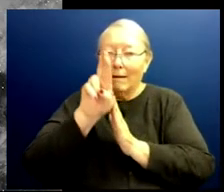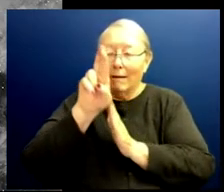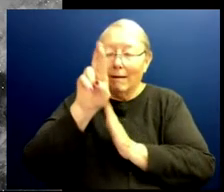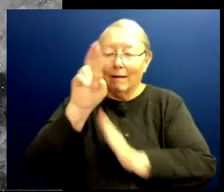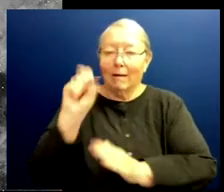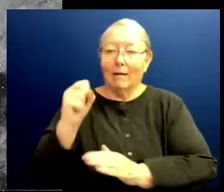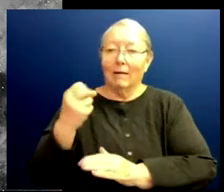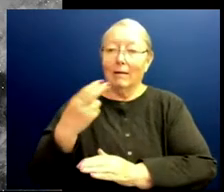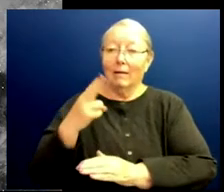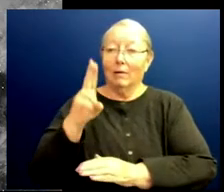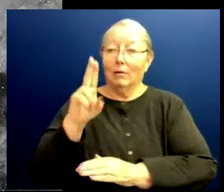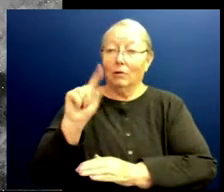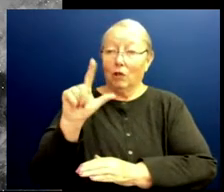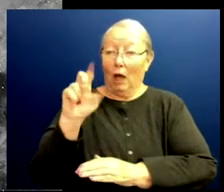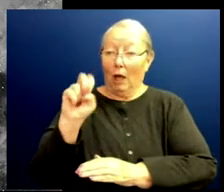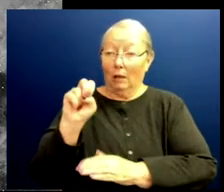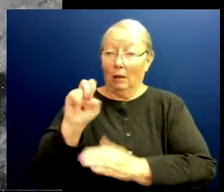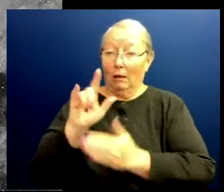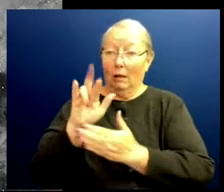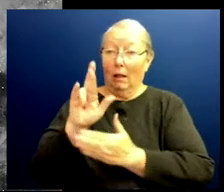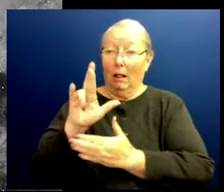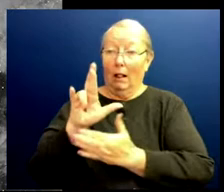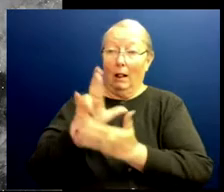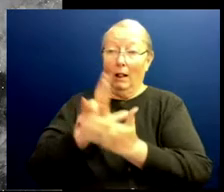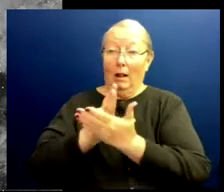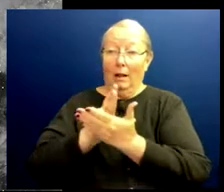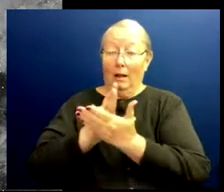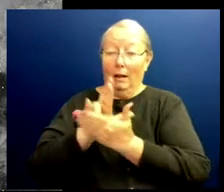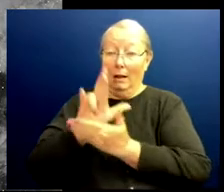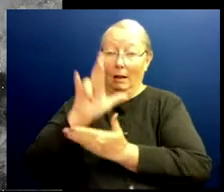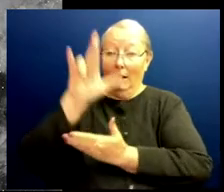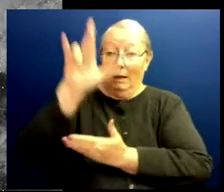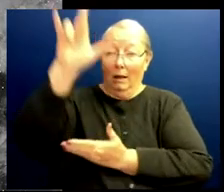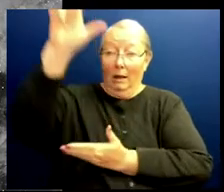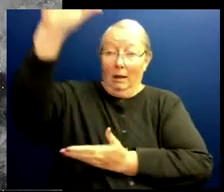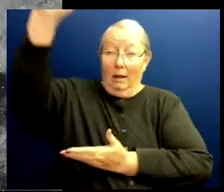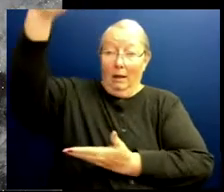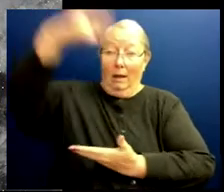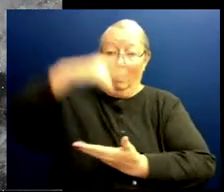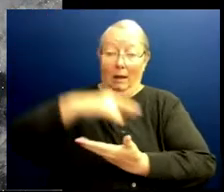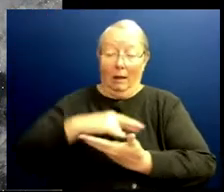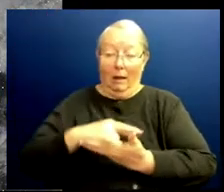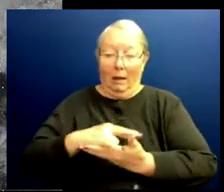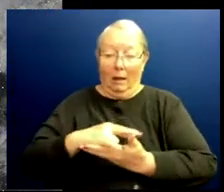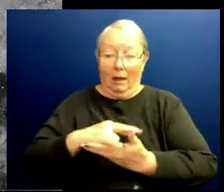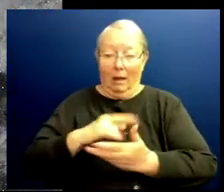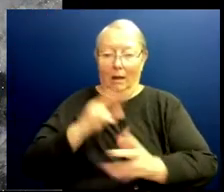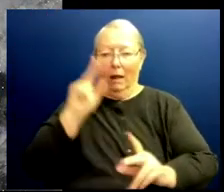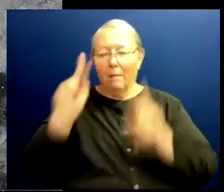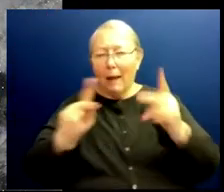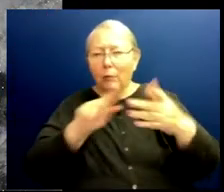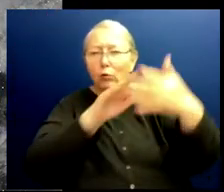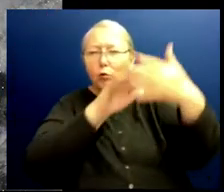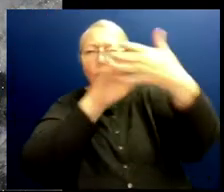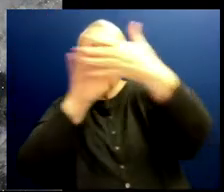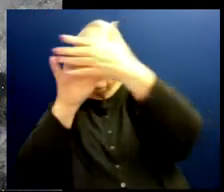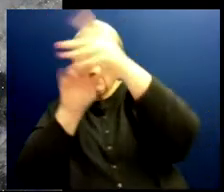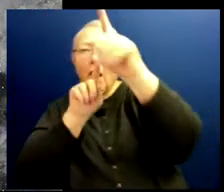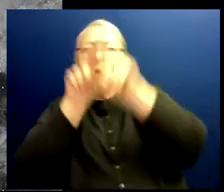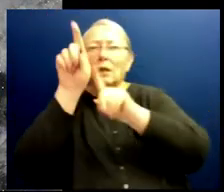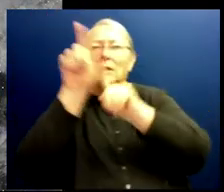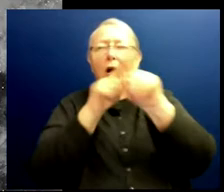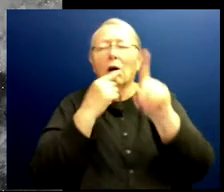program, astronomers said, let's put a telescope up there.